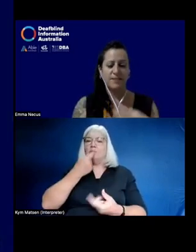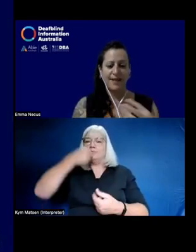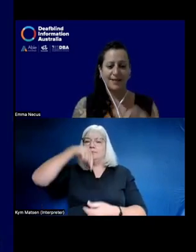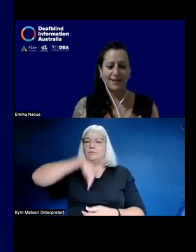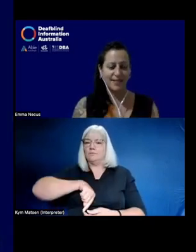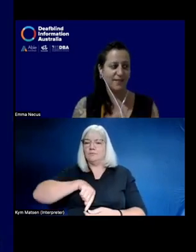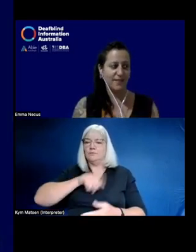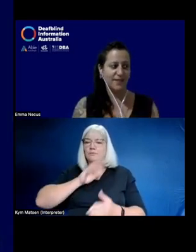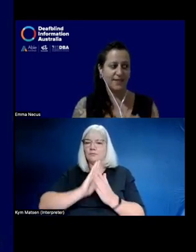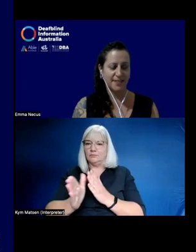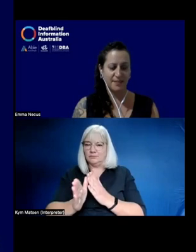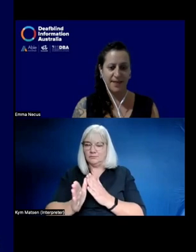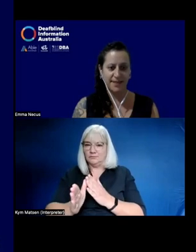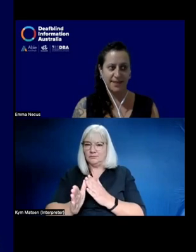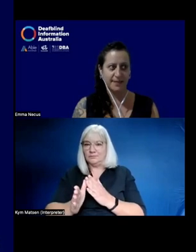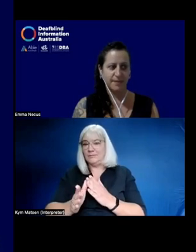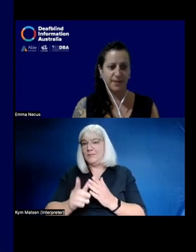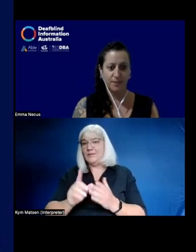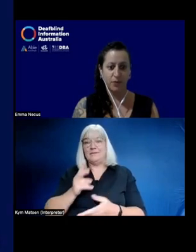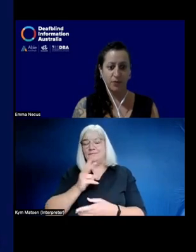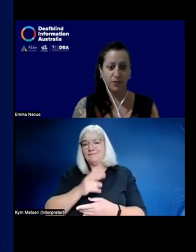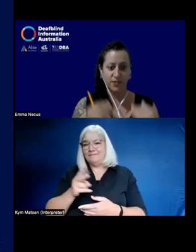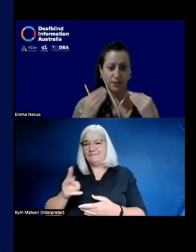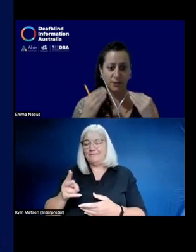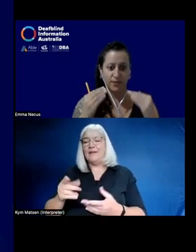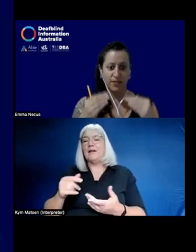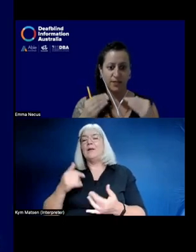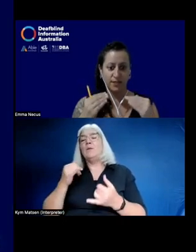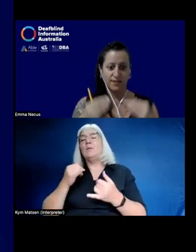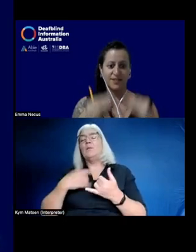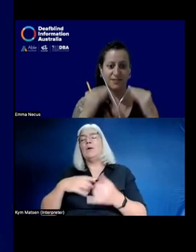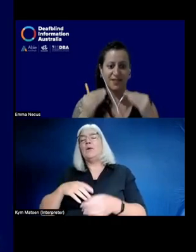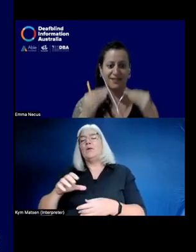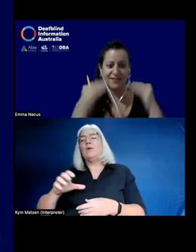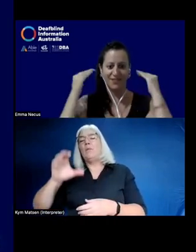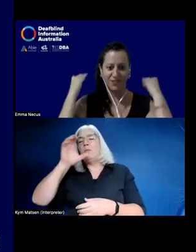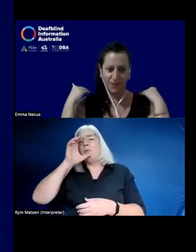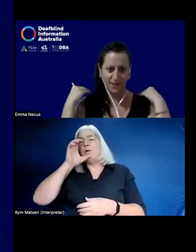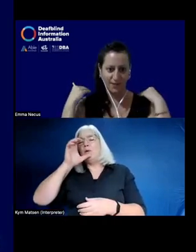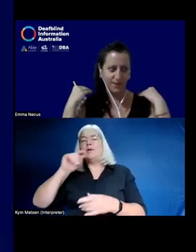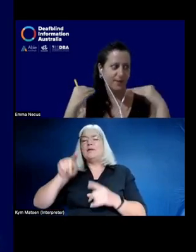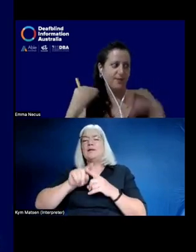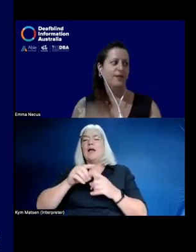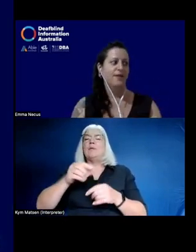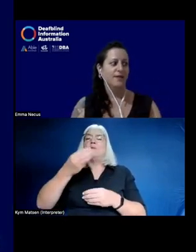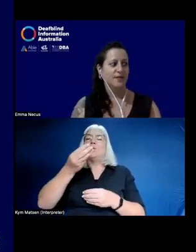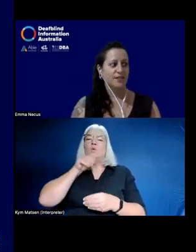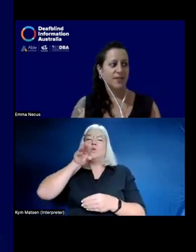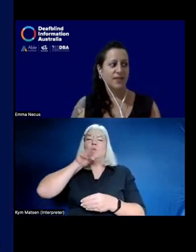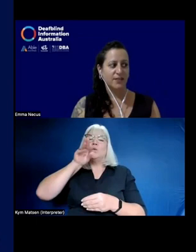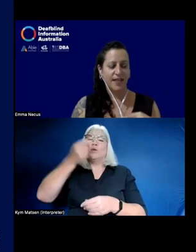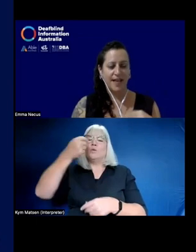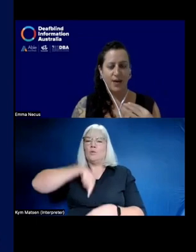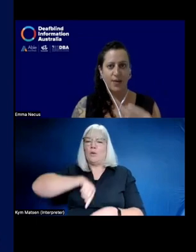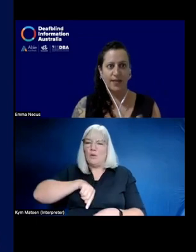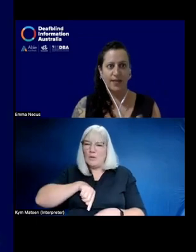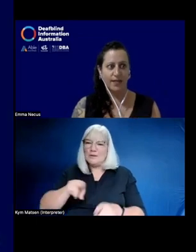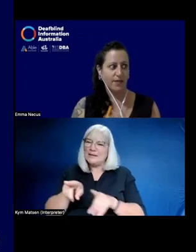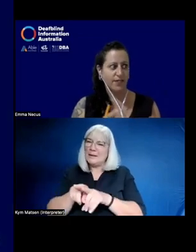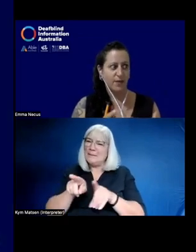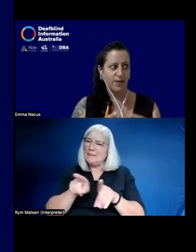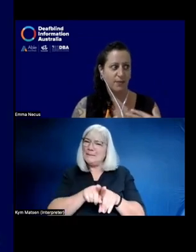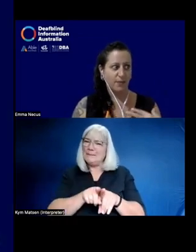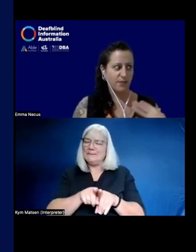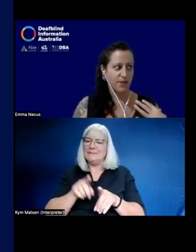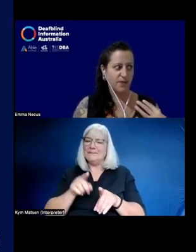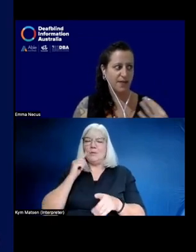This pattern is further exacerbated by the bottle, which is also a suck to the middle and swallow. So we're going to look at how we can encourage